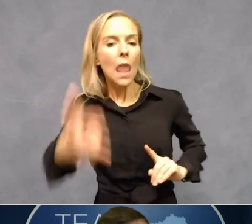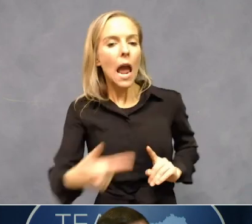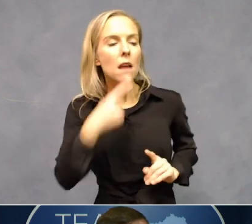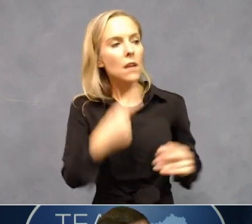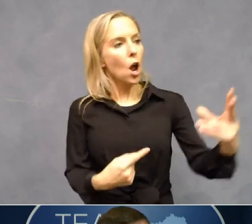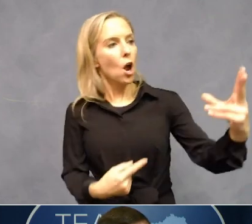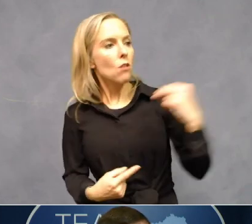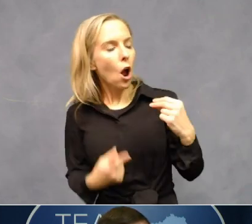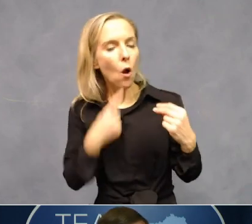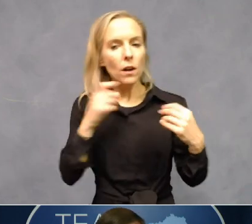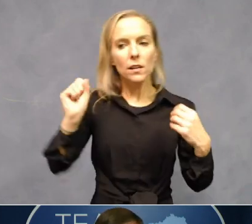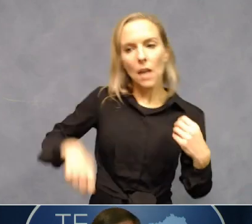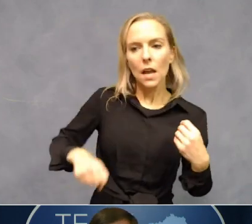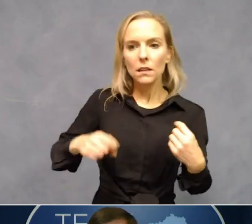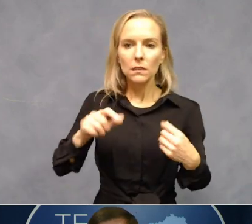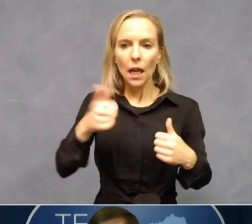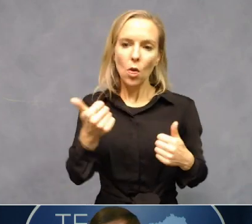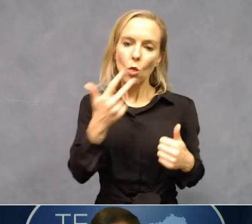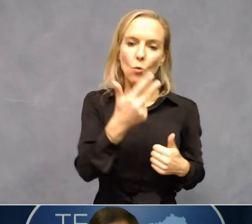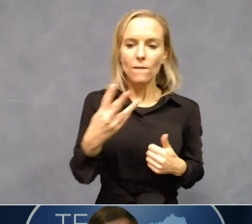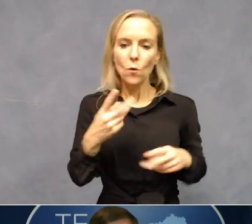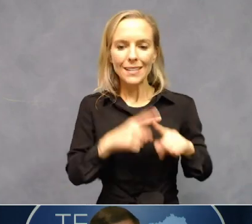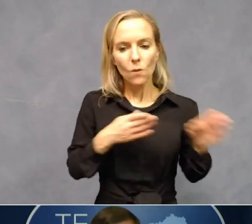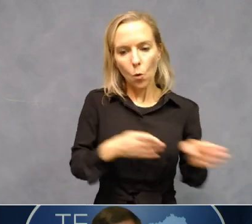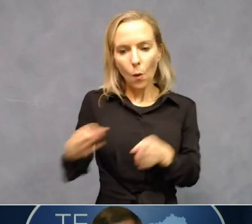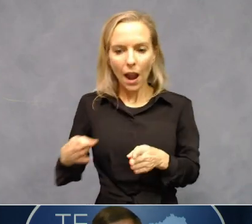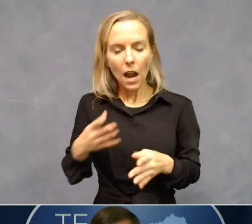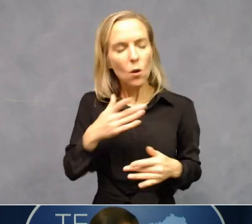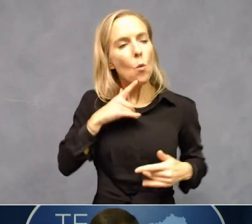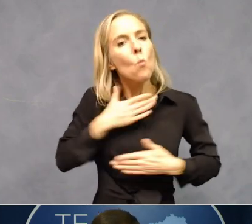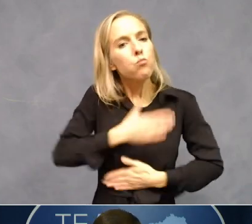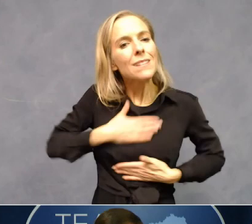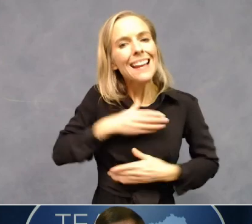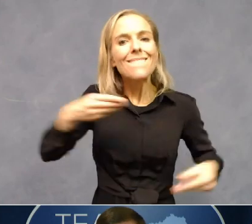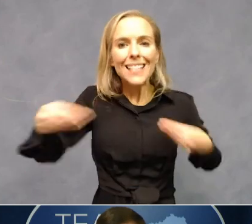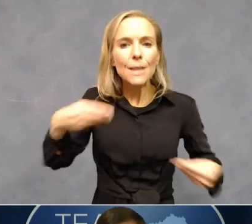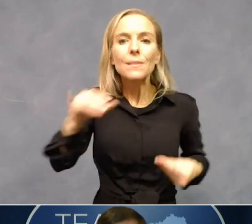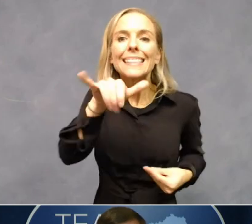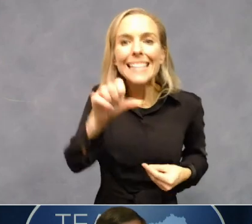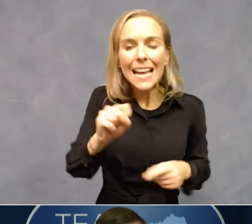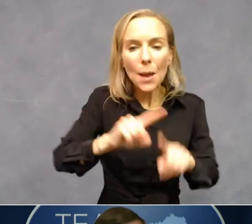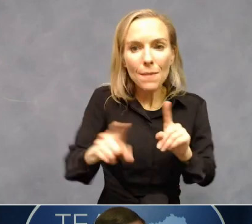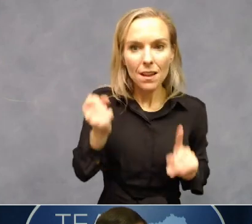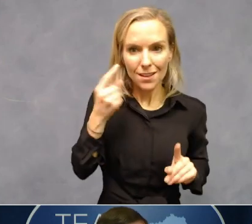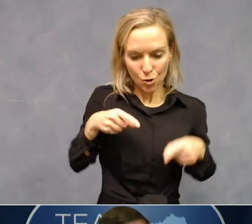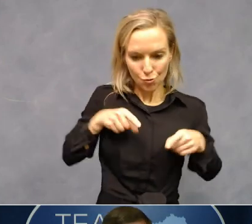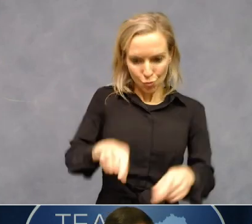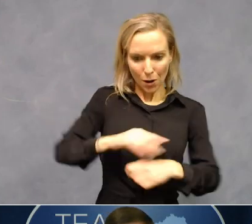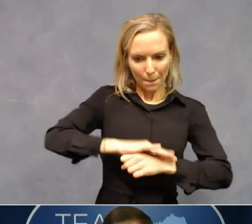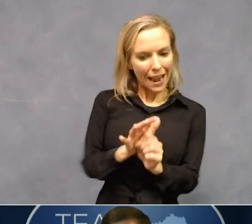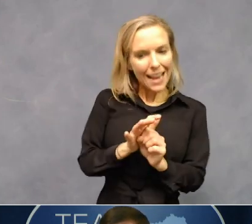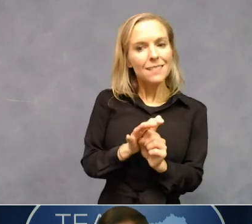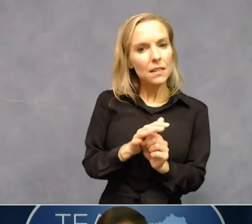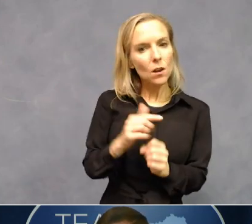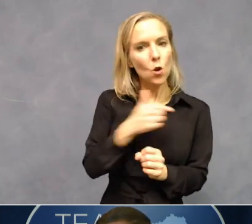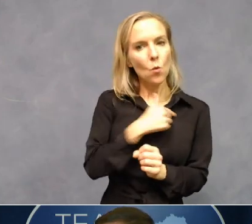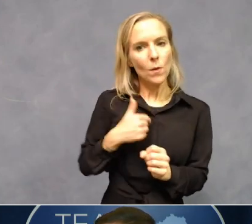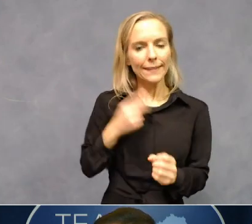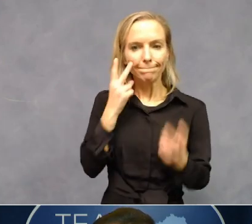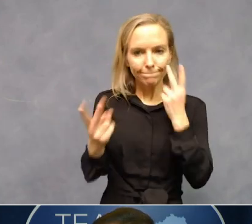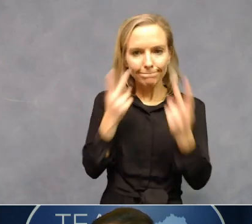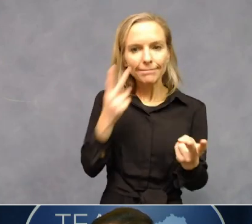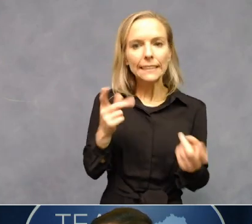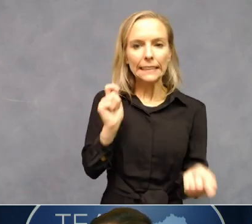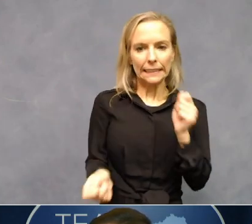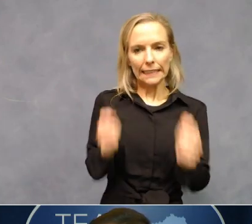it in these 3 or 4 different ways. We appreciate that flexibility. But in the midst of a pandemic, that's what we have seen. We have seen changing guidance.